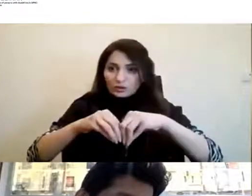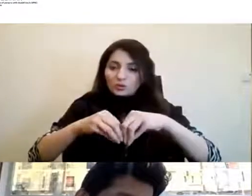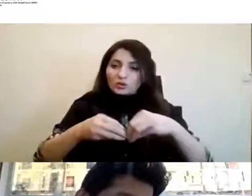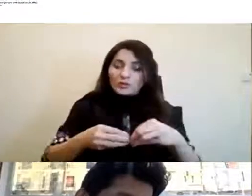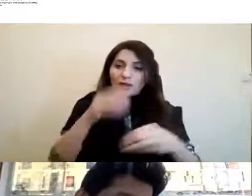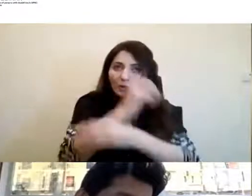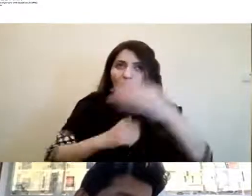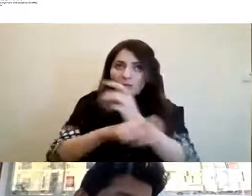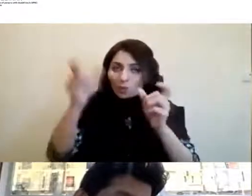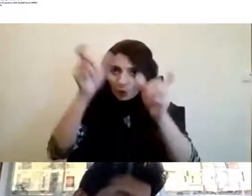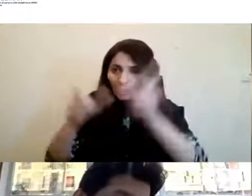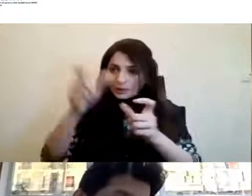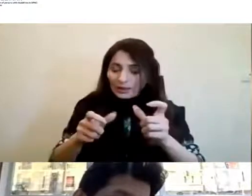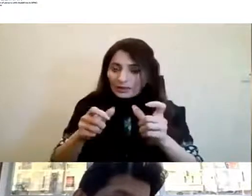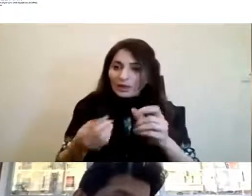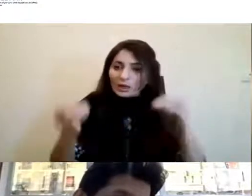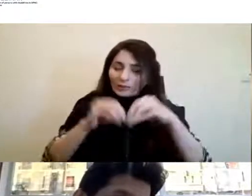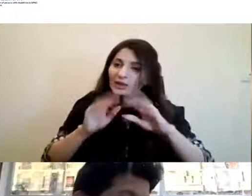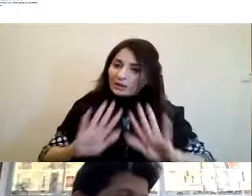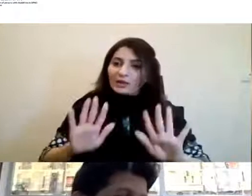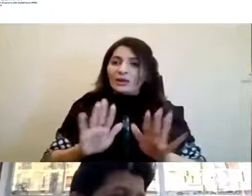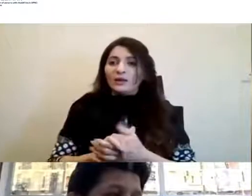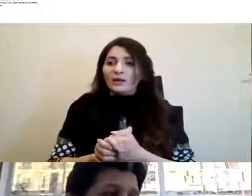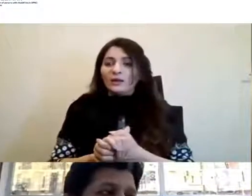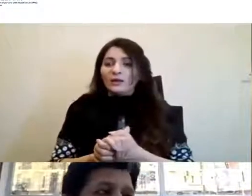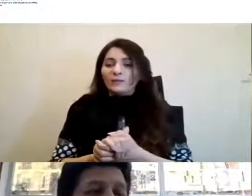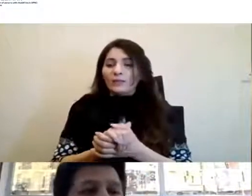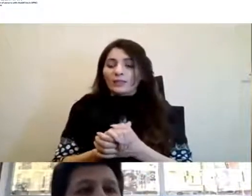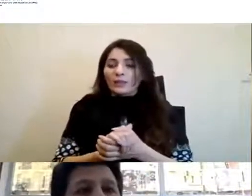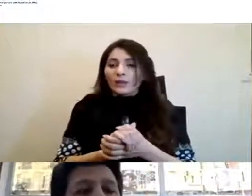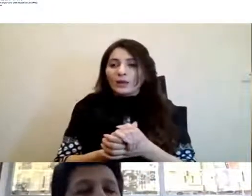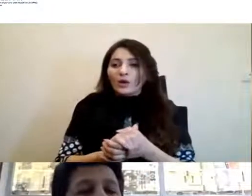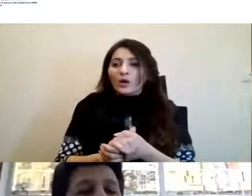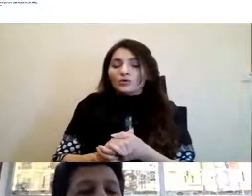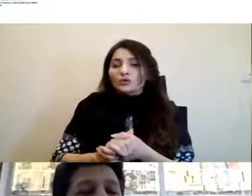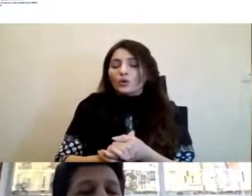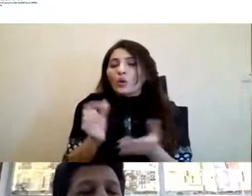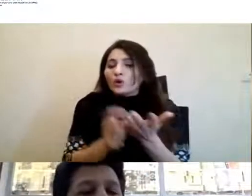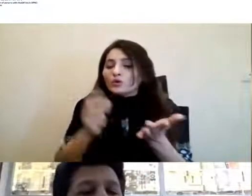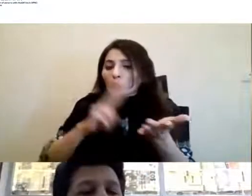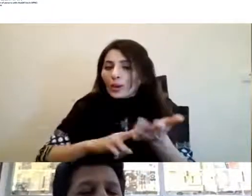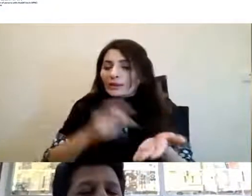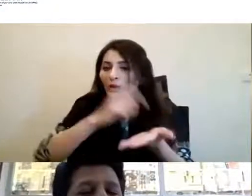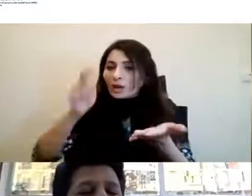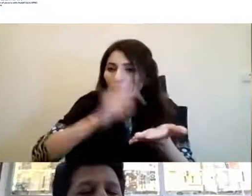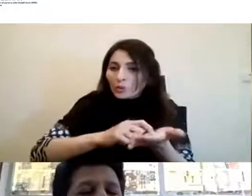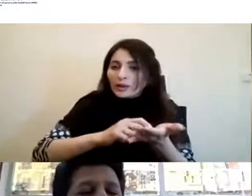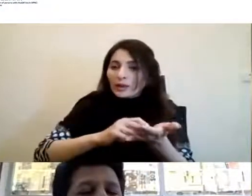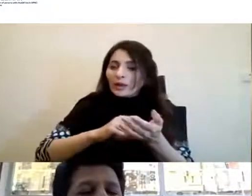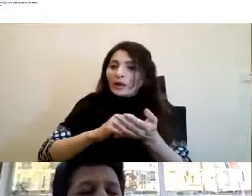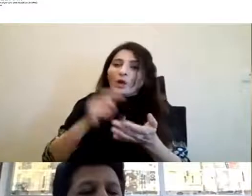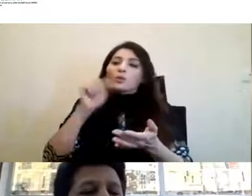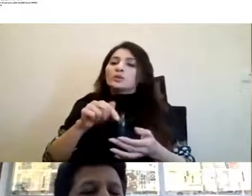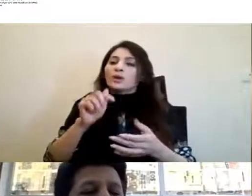was followed by the UNCRPD Article 9 and Article 21. So ICT is vital for people